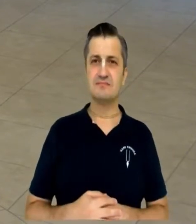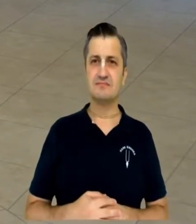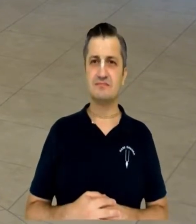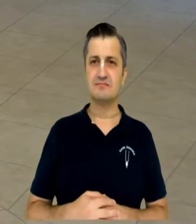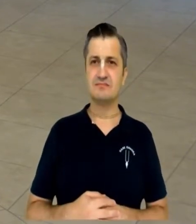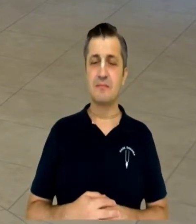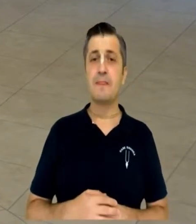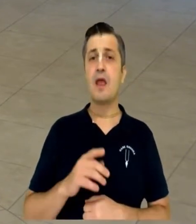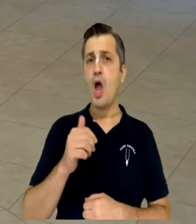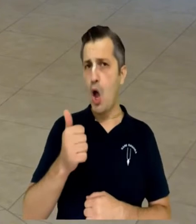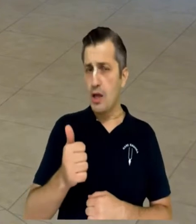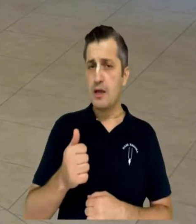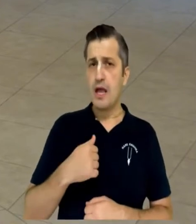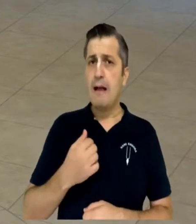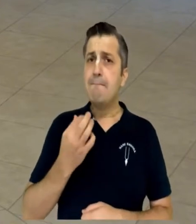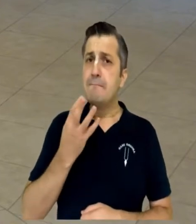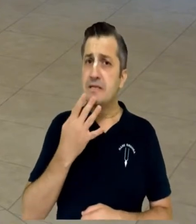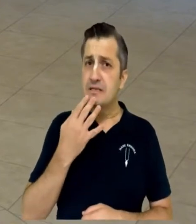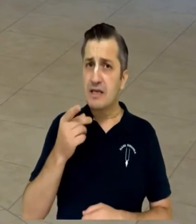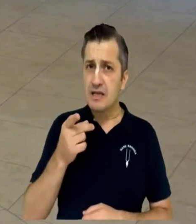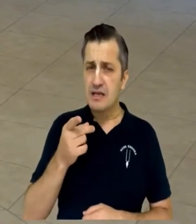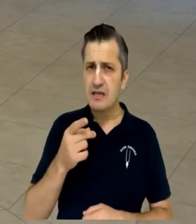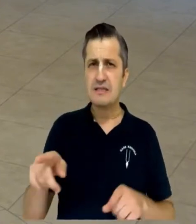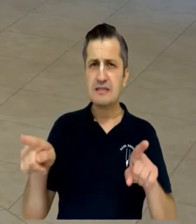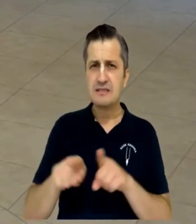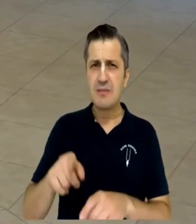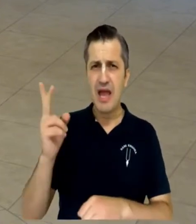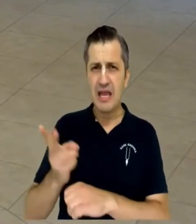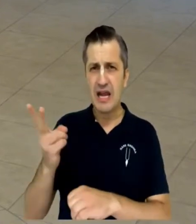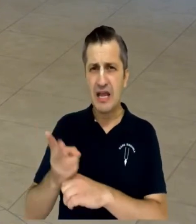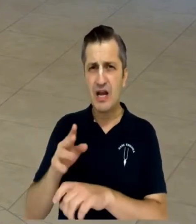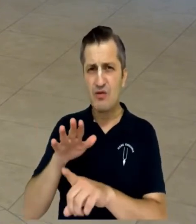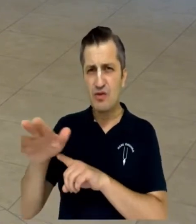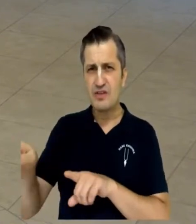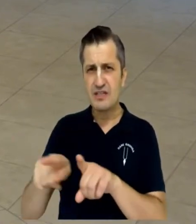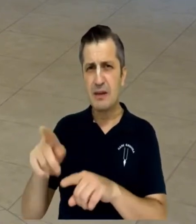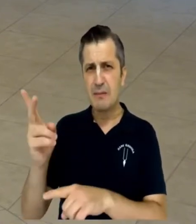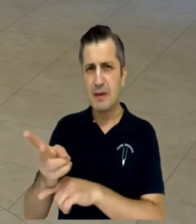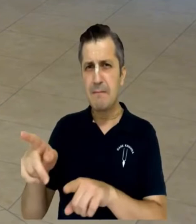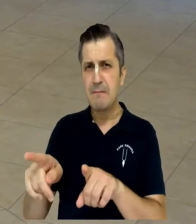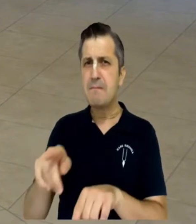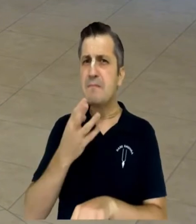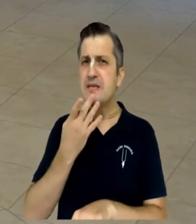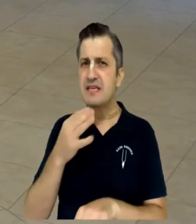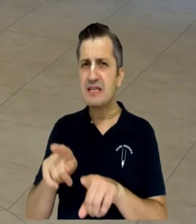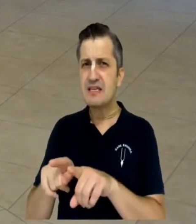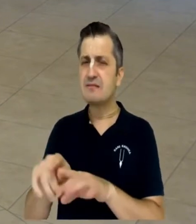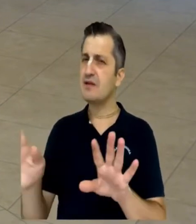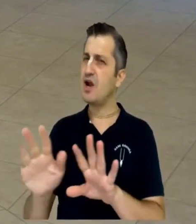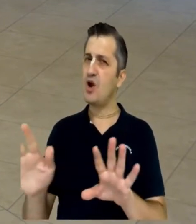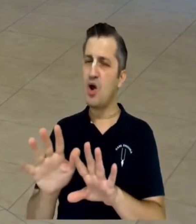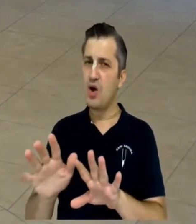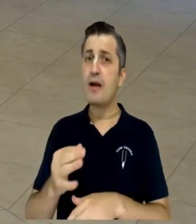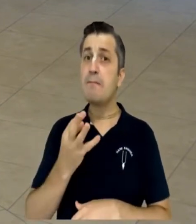making mistakes, but I should try to learn and improve and try to become better and better. So this is maybe a bit more like a